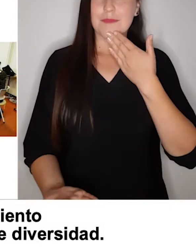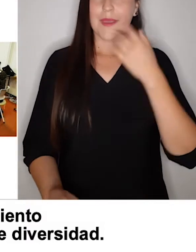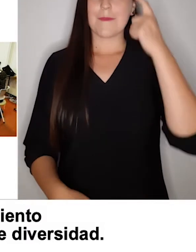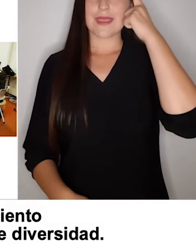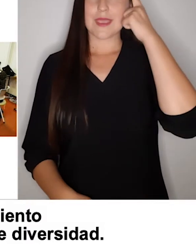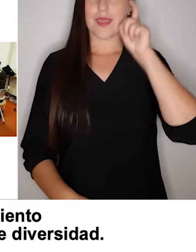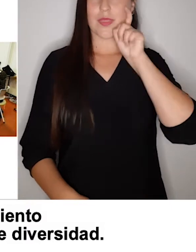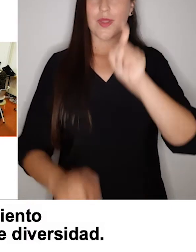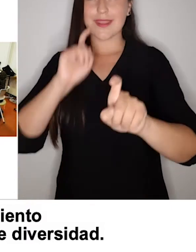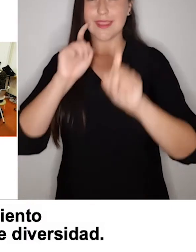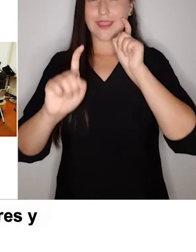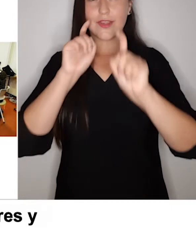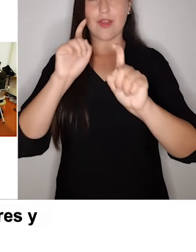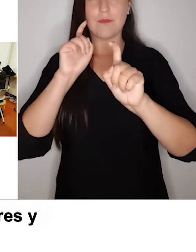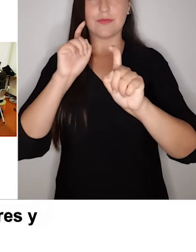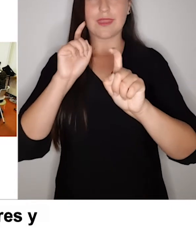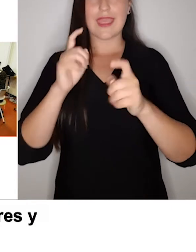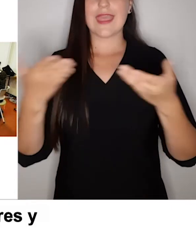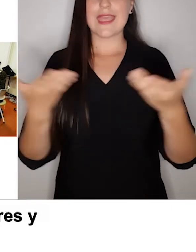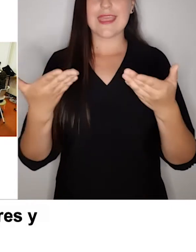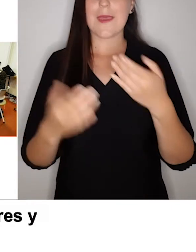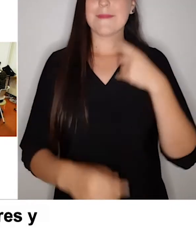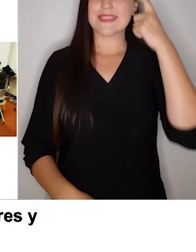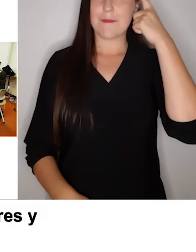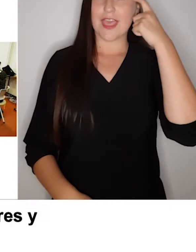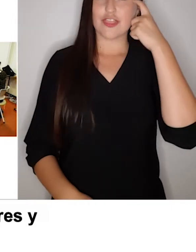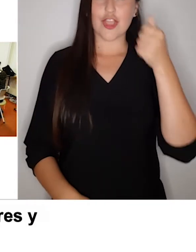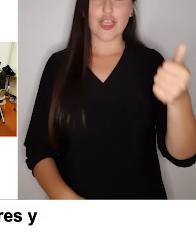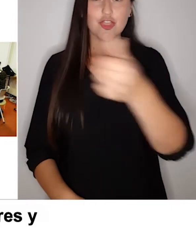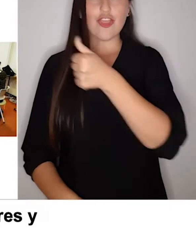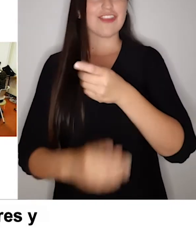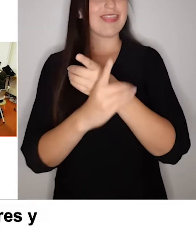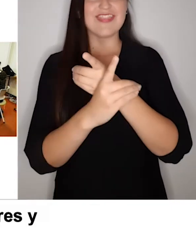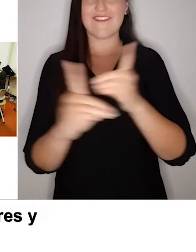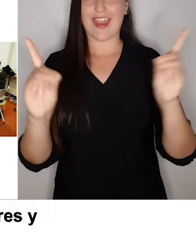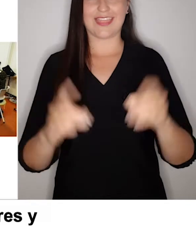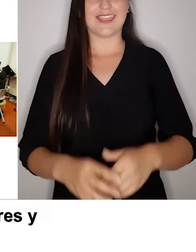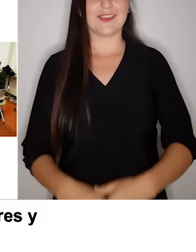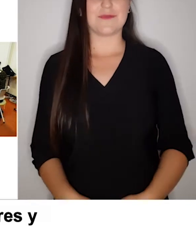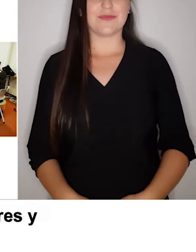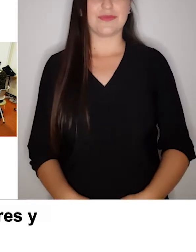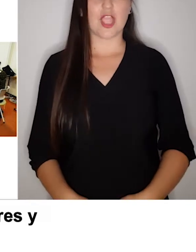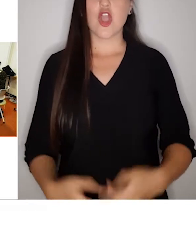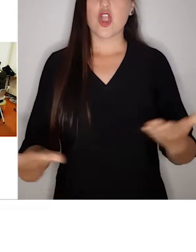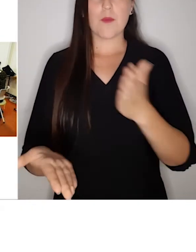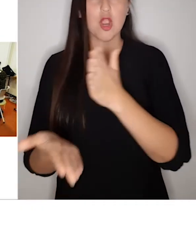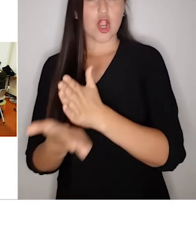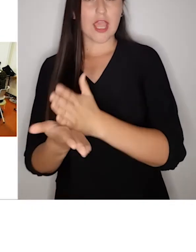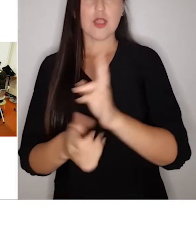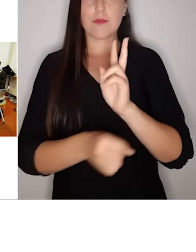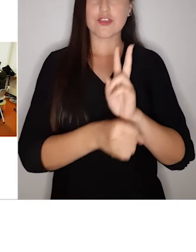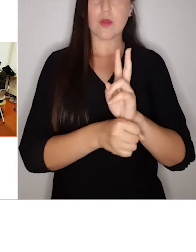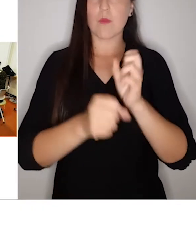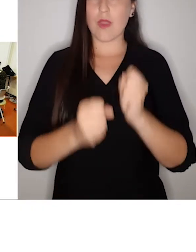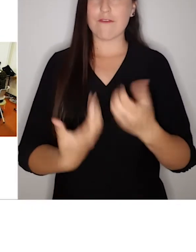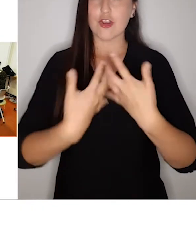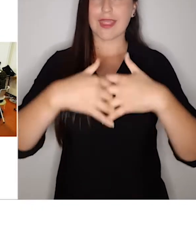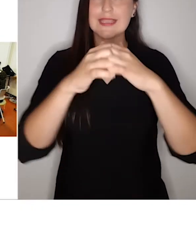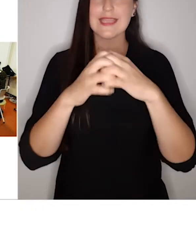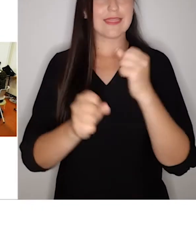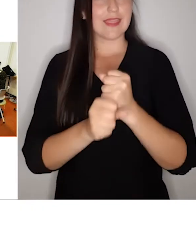competence. Question 2 is, how can teachers and schools strengthen their work on inclusive